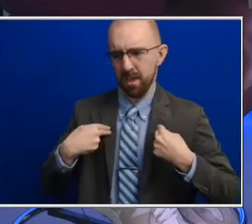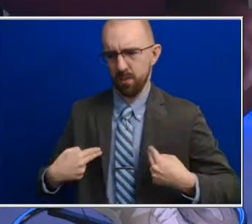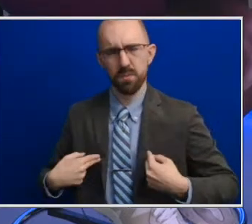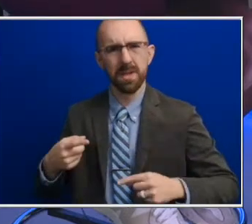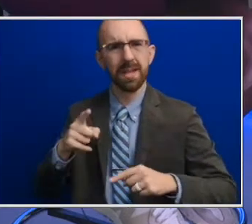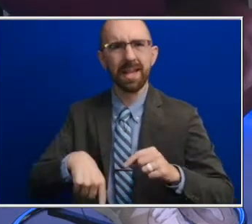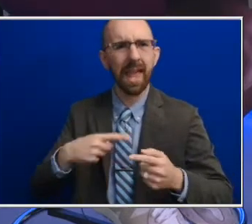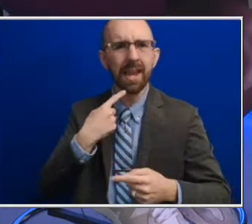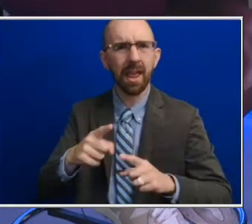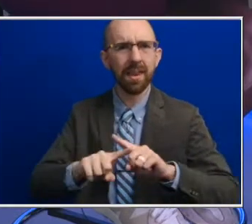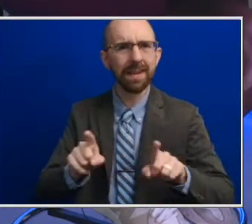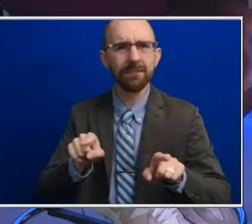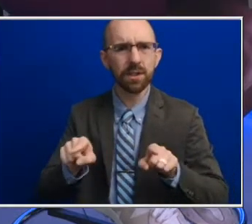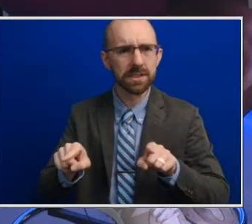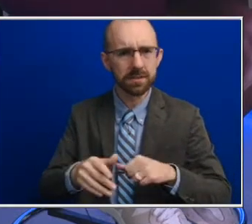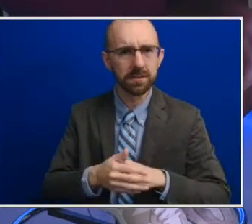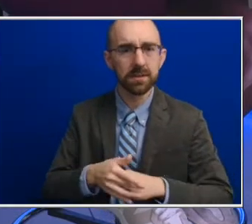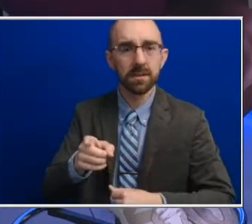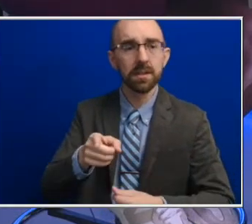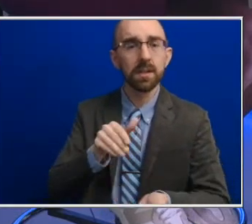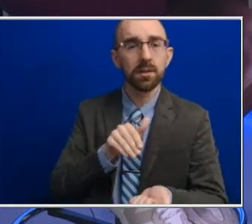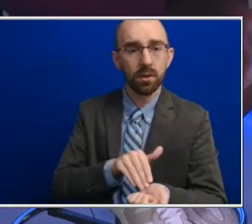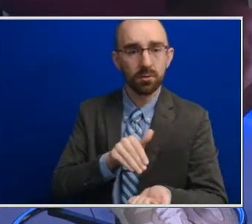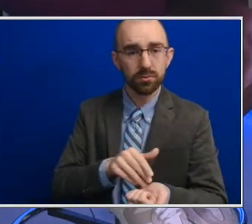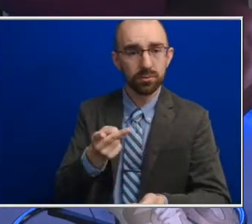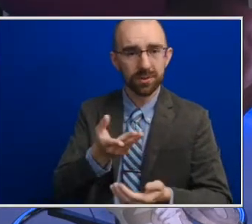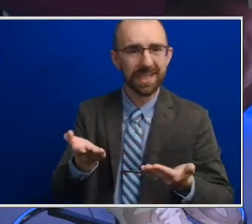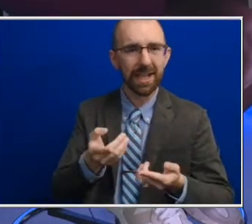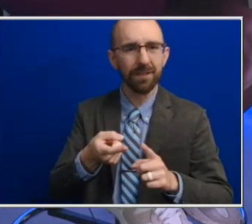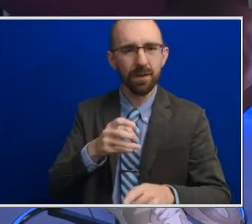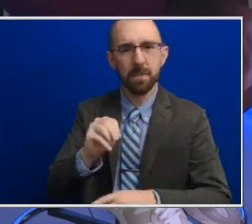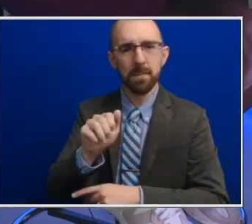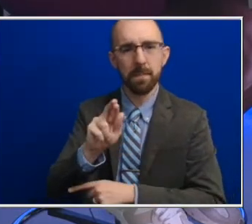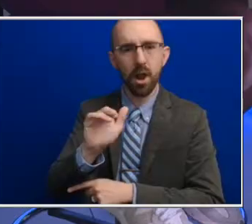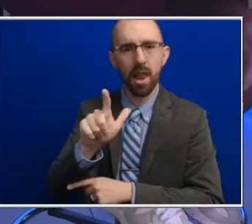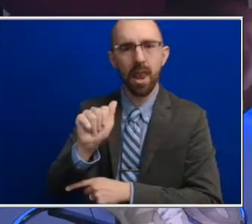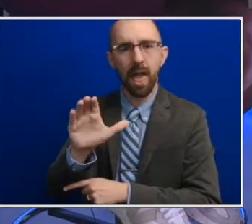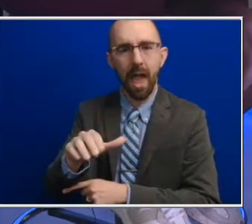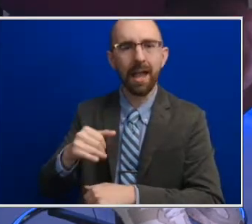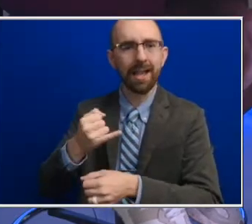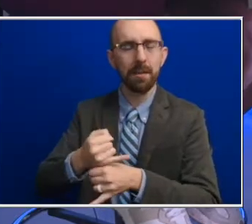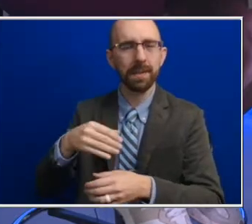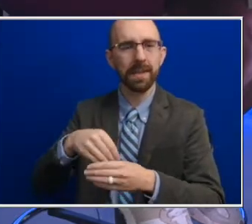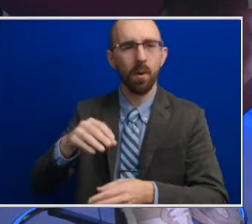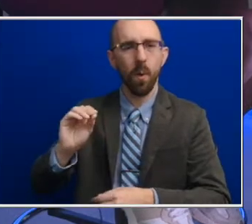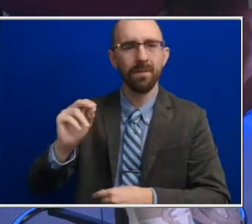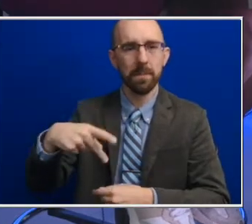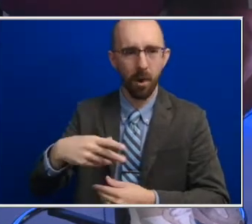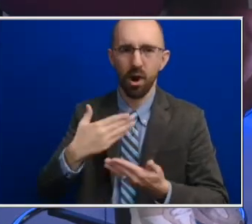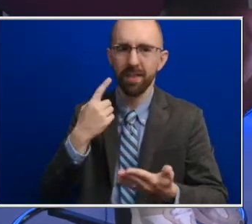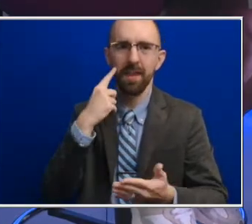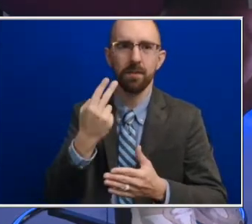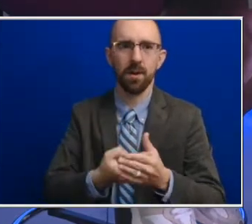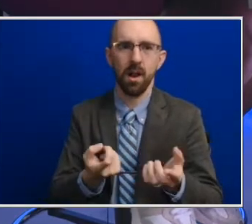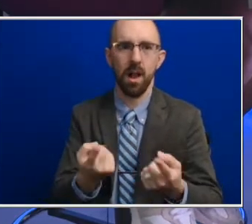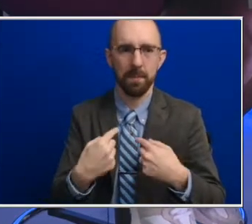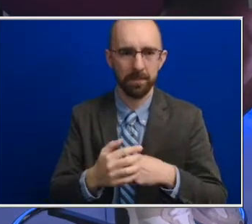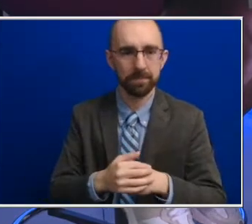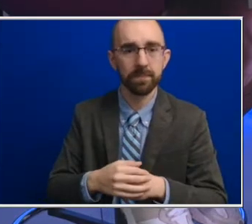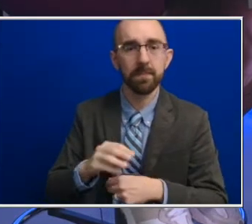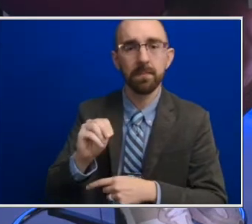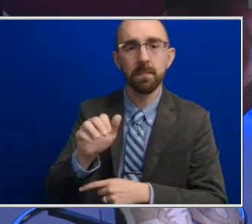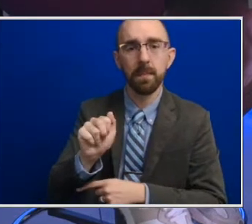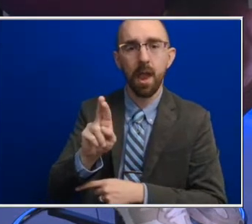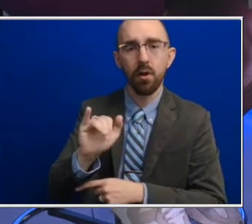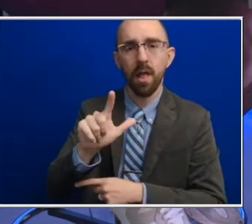and Dr. Danielle Johnson are here from our Marillac campus in Overland Park. Thank you both for being here. Our Marillac campus helps children